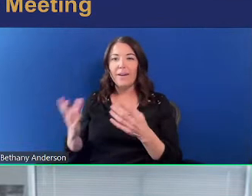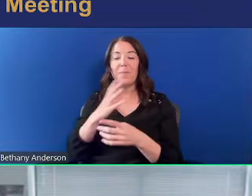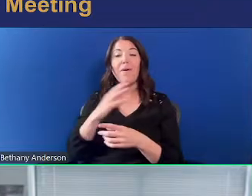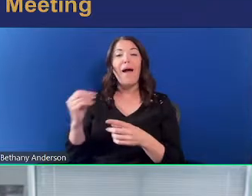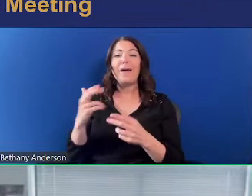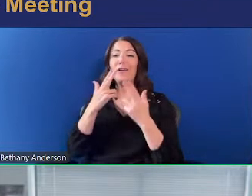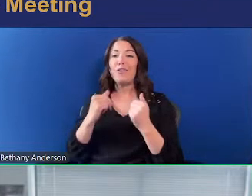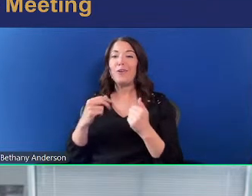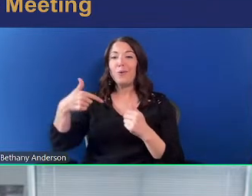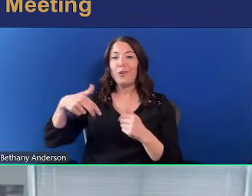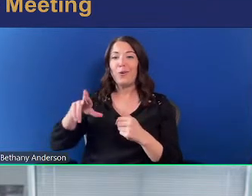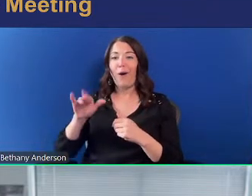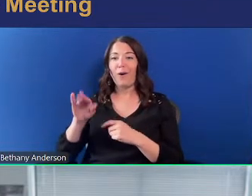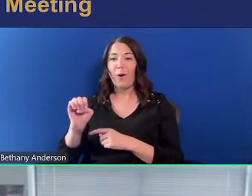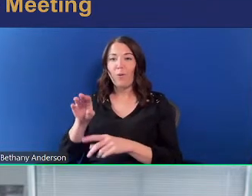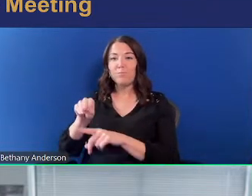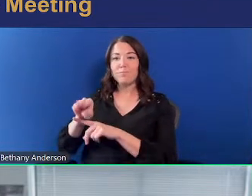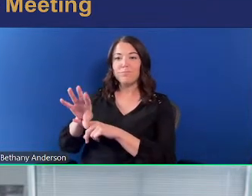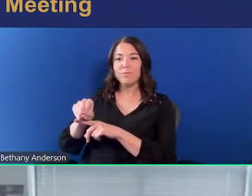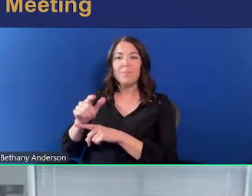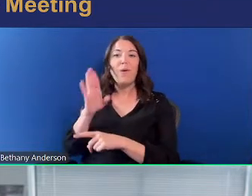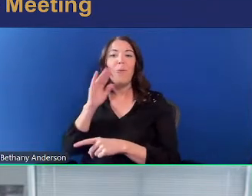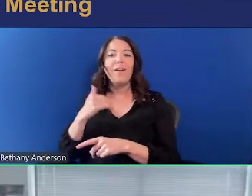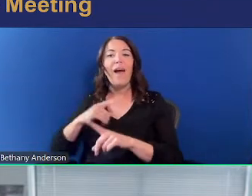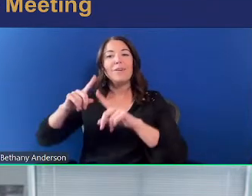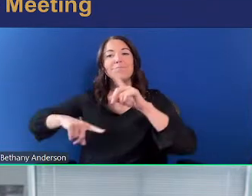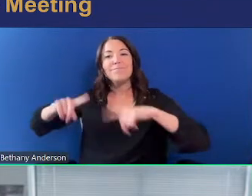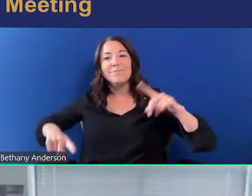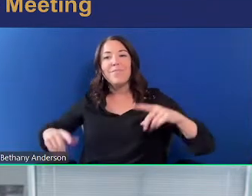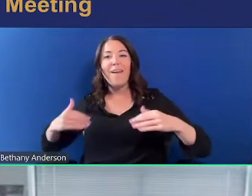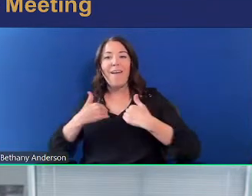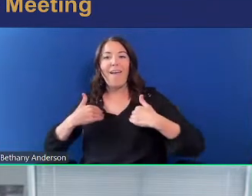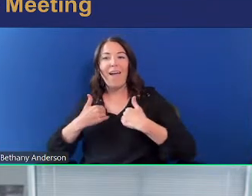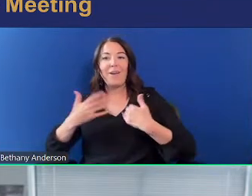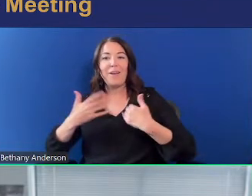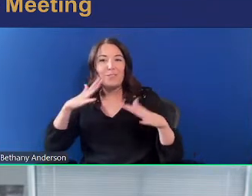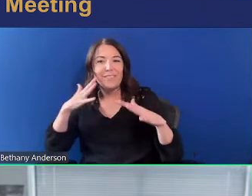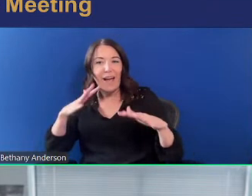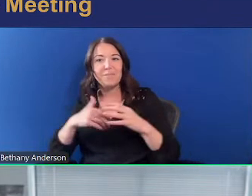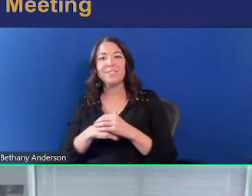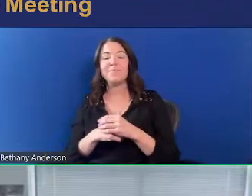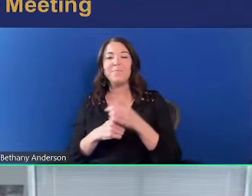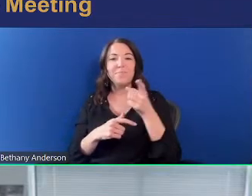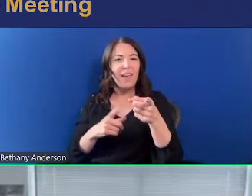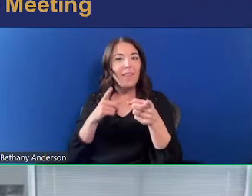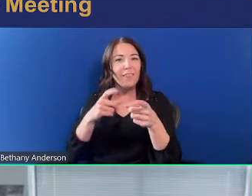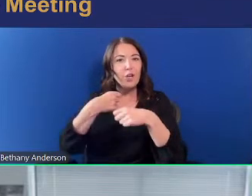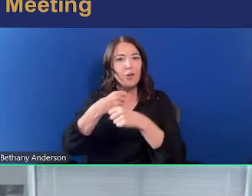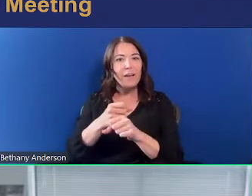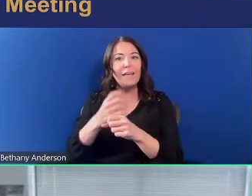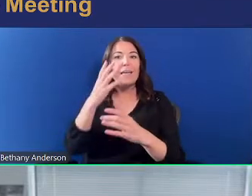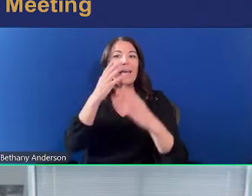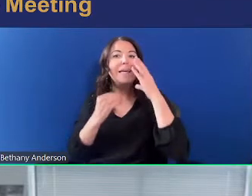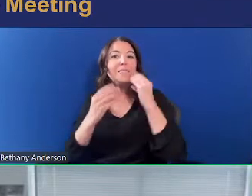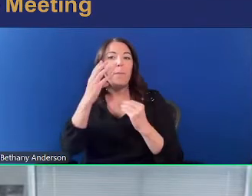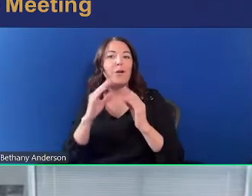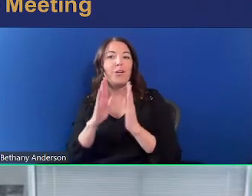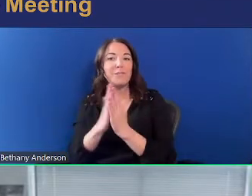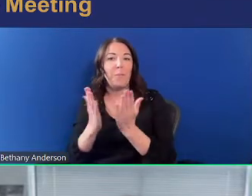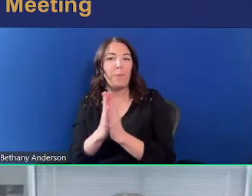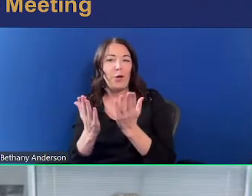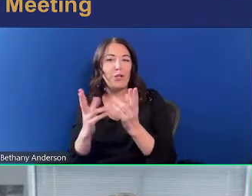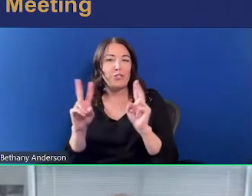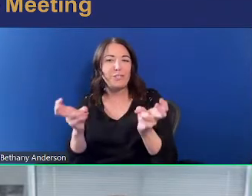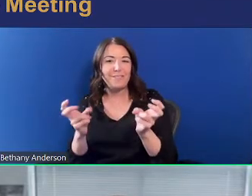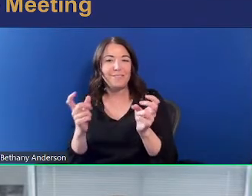sounds. They had an opportunity to create experience books. I think that's what's happening in this top right photo with the art